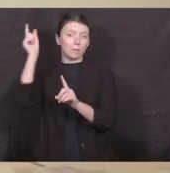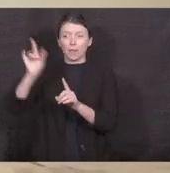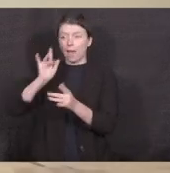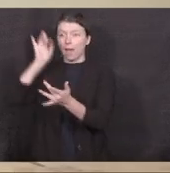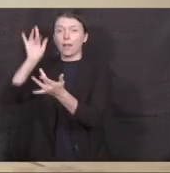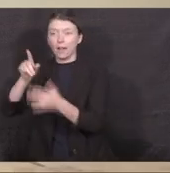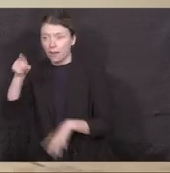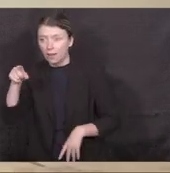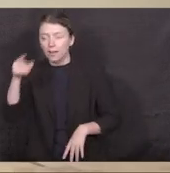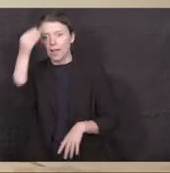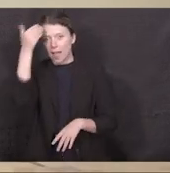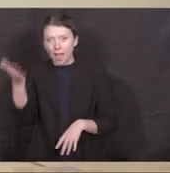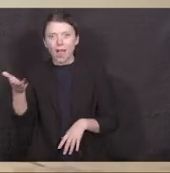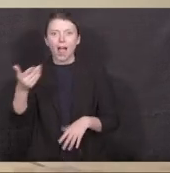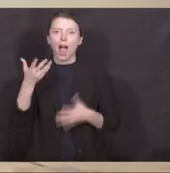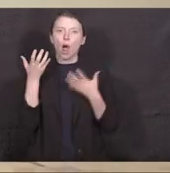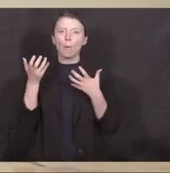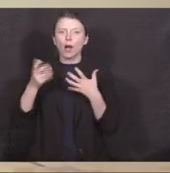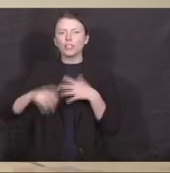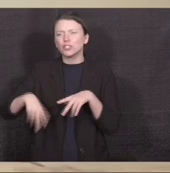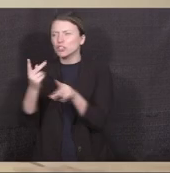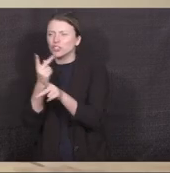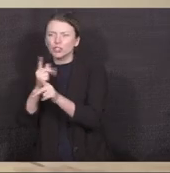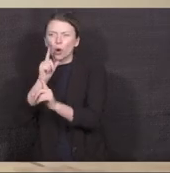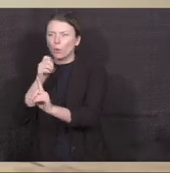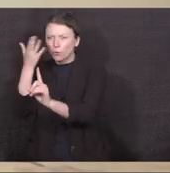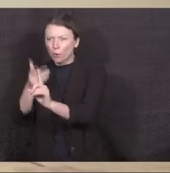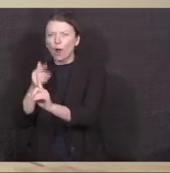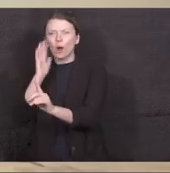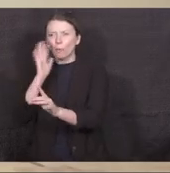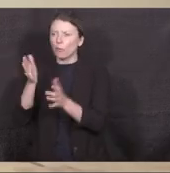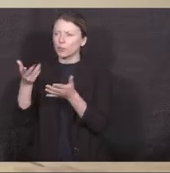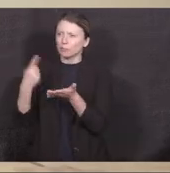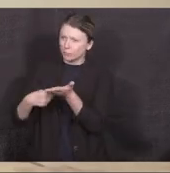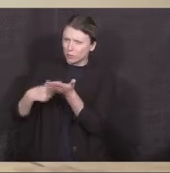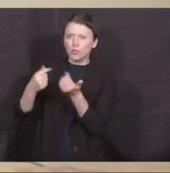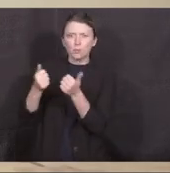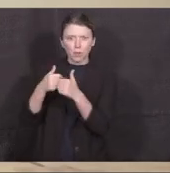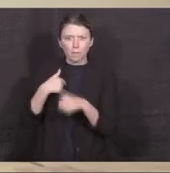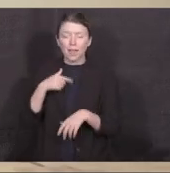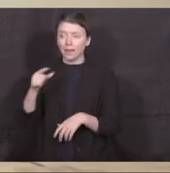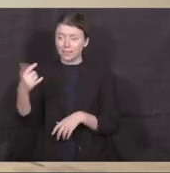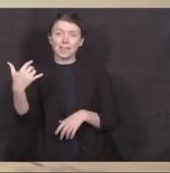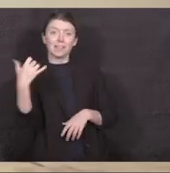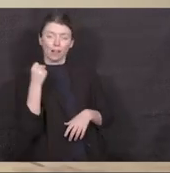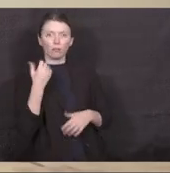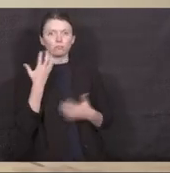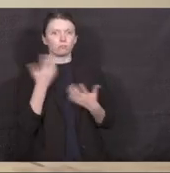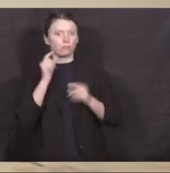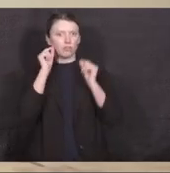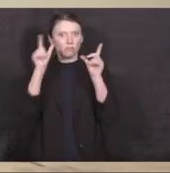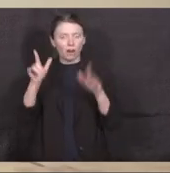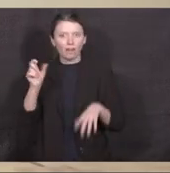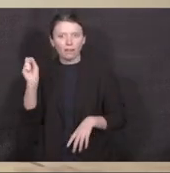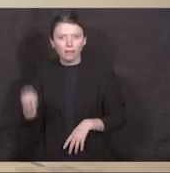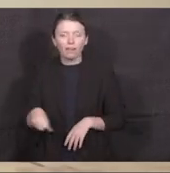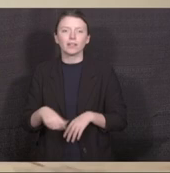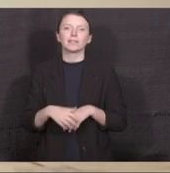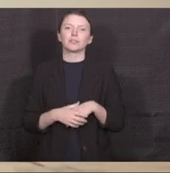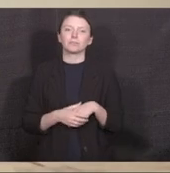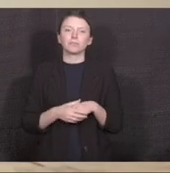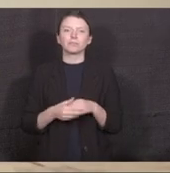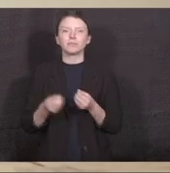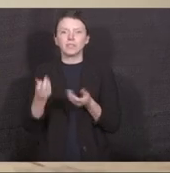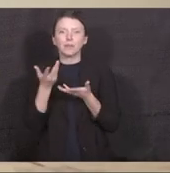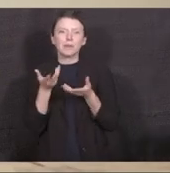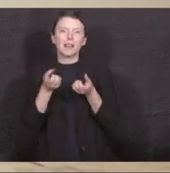hey, I just want to pick your brain. Would you talk to me? And he surprised me and said, yes. And he gave me some insights.